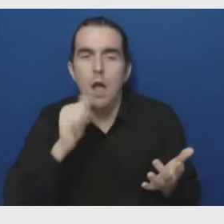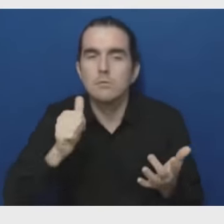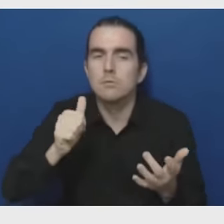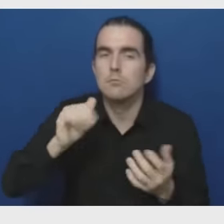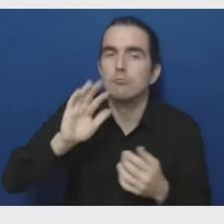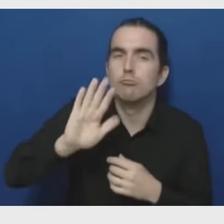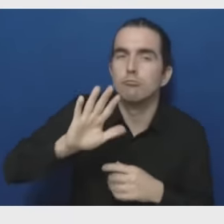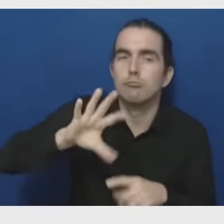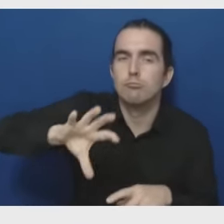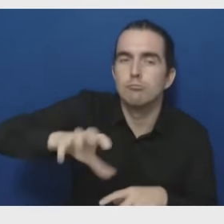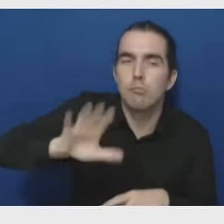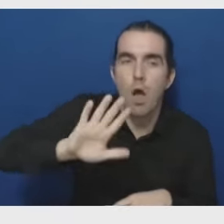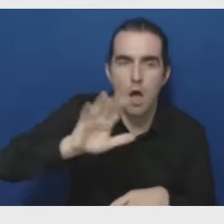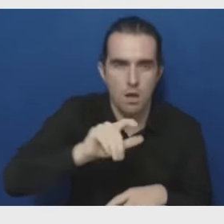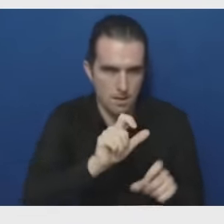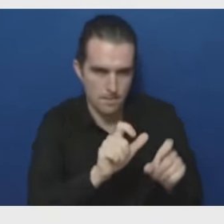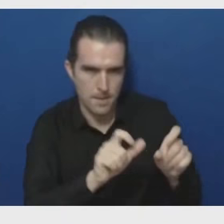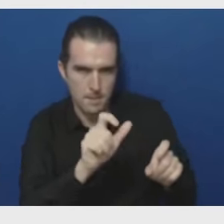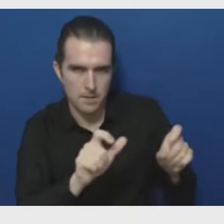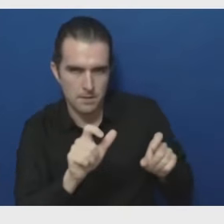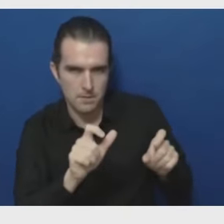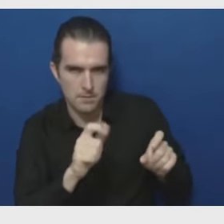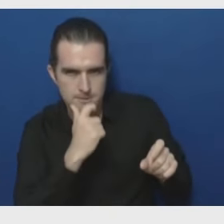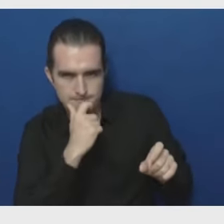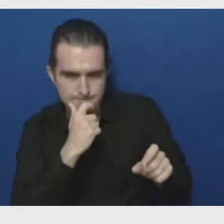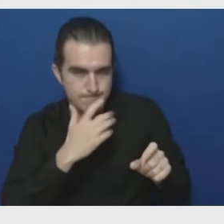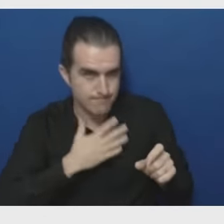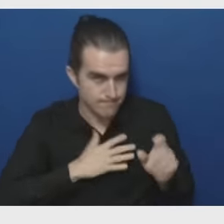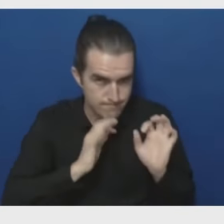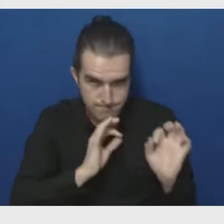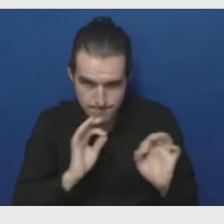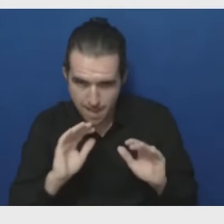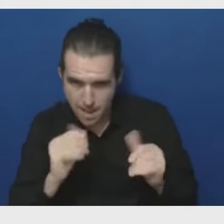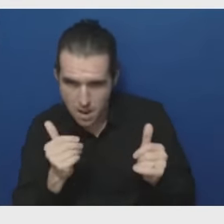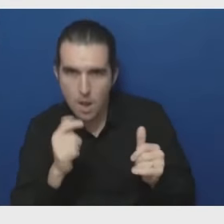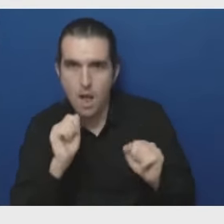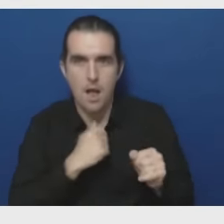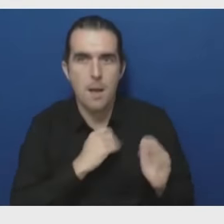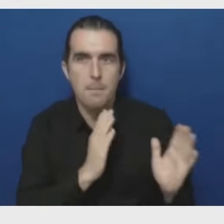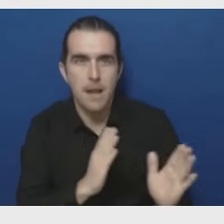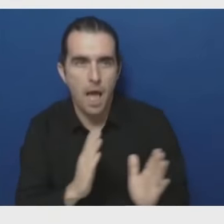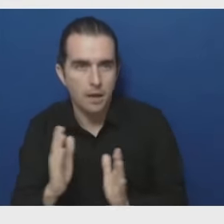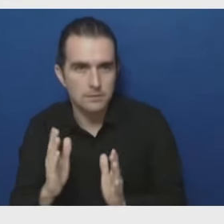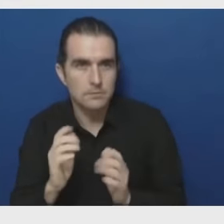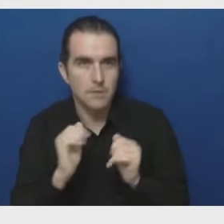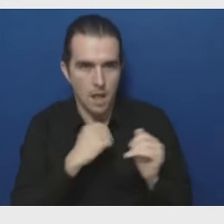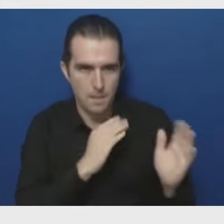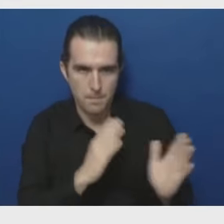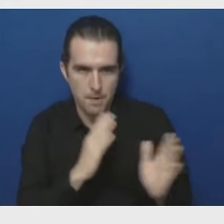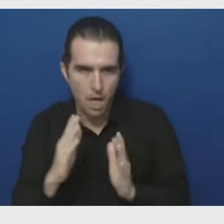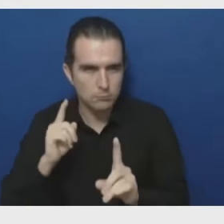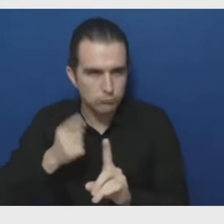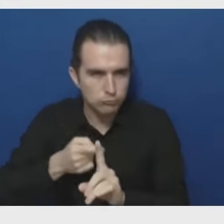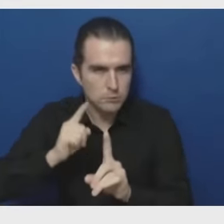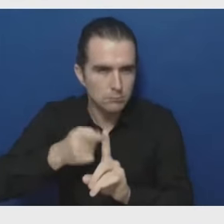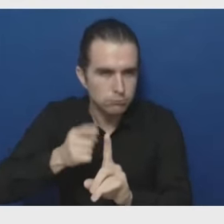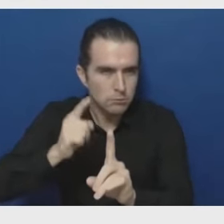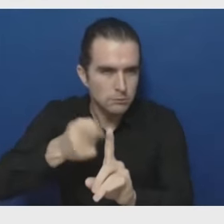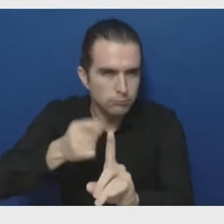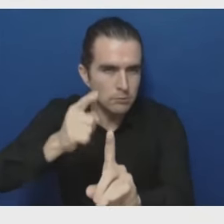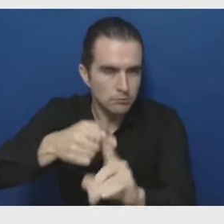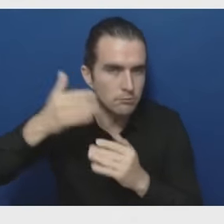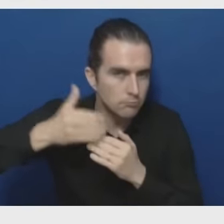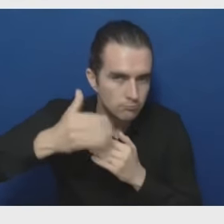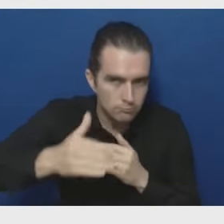through commitments that we can project into the future. And we can also talk about the adequacy of finance, where we think about how